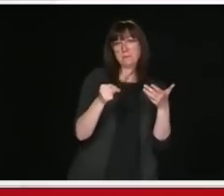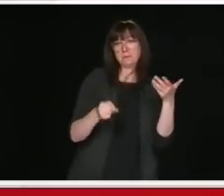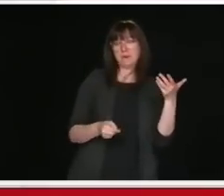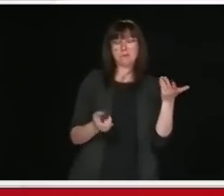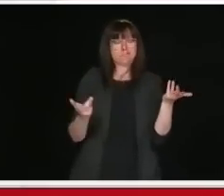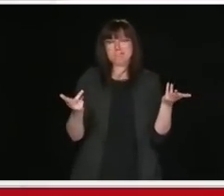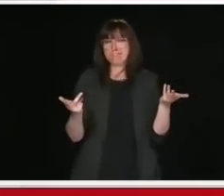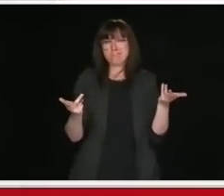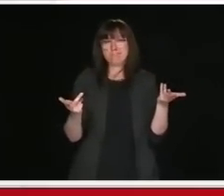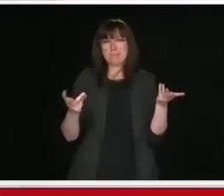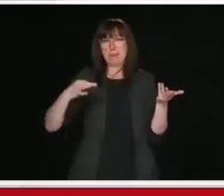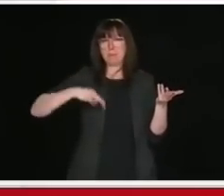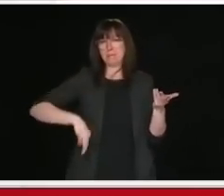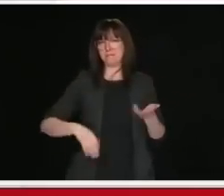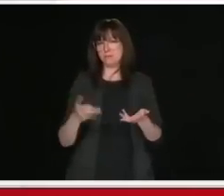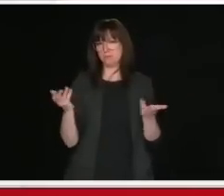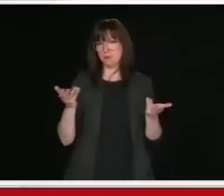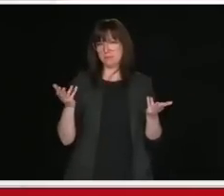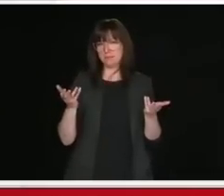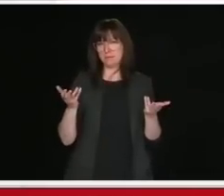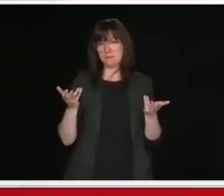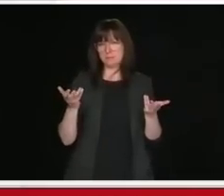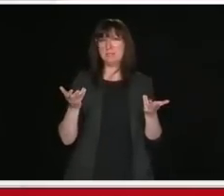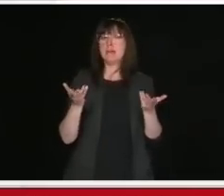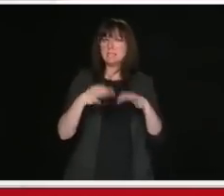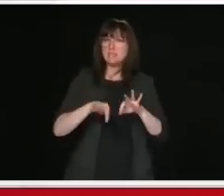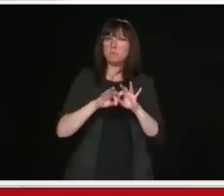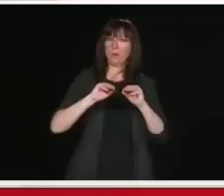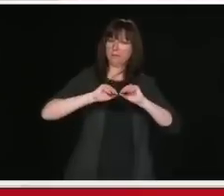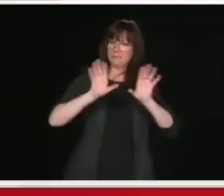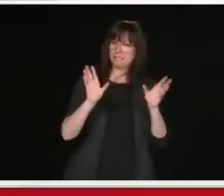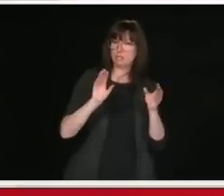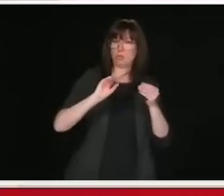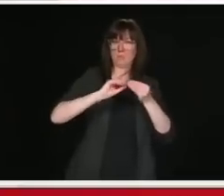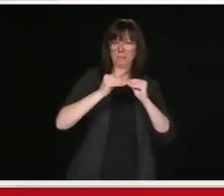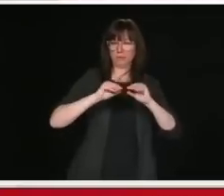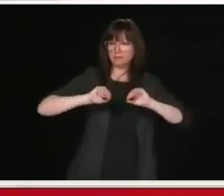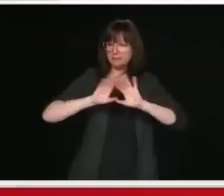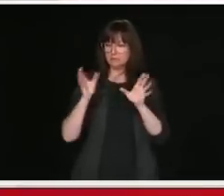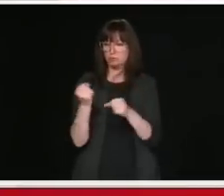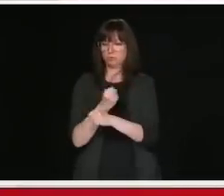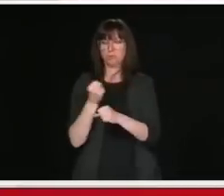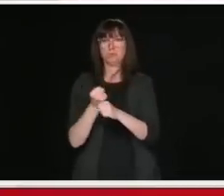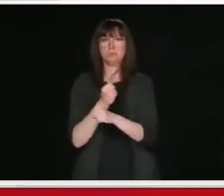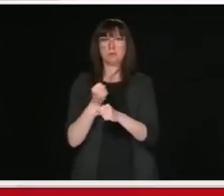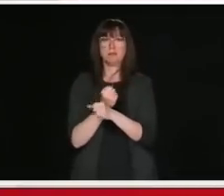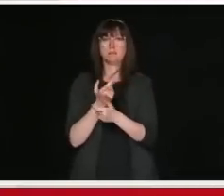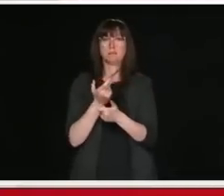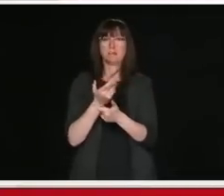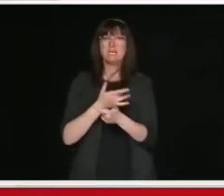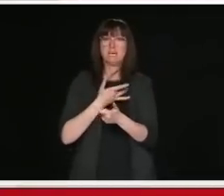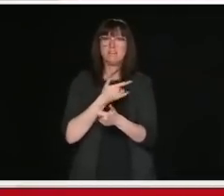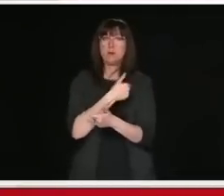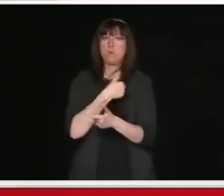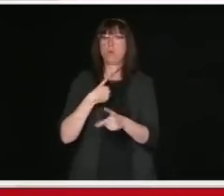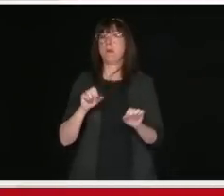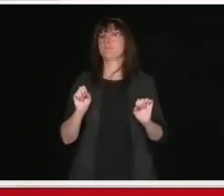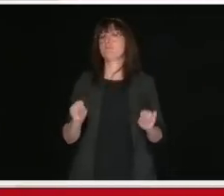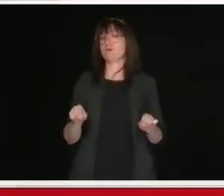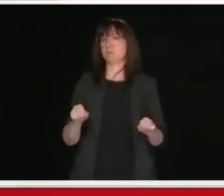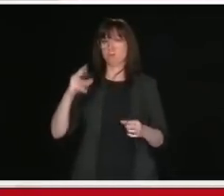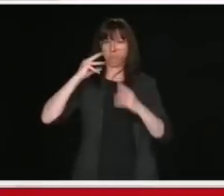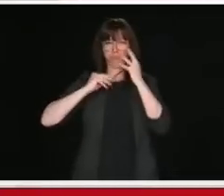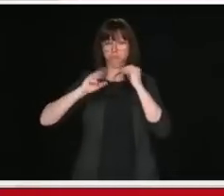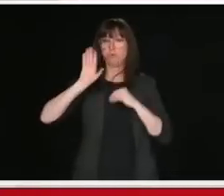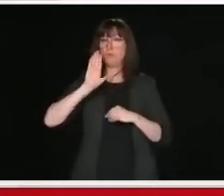get clearer numbers and clearer analysis of what we are likely to face. But everything that we are going to